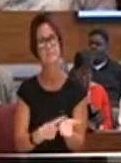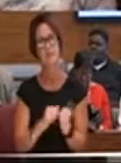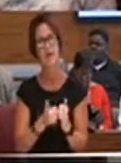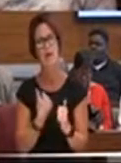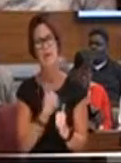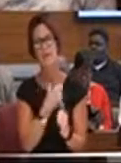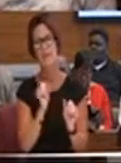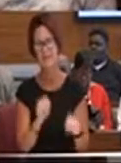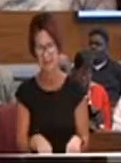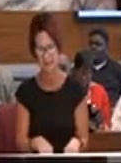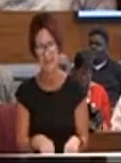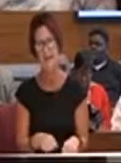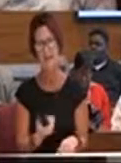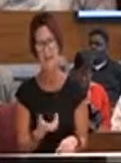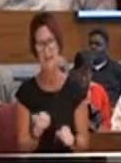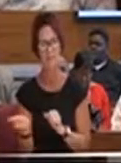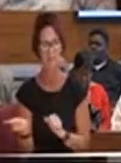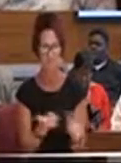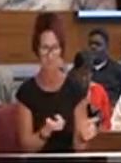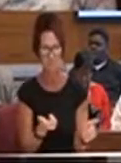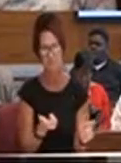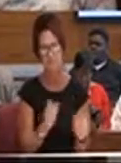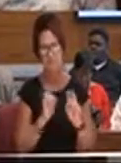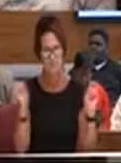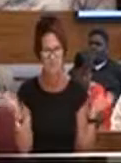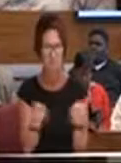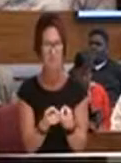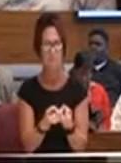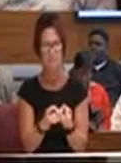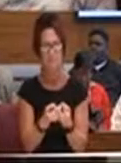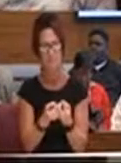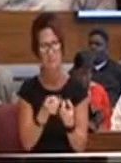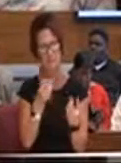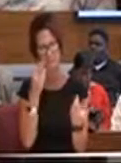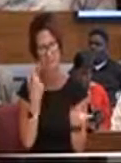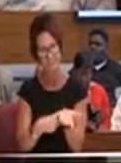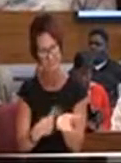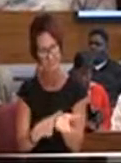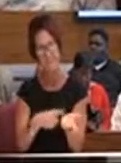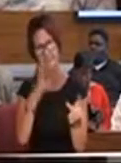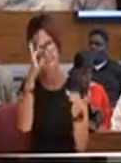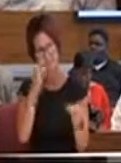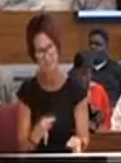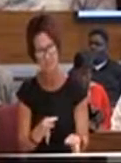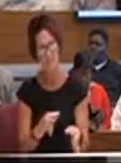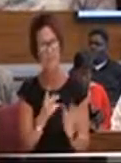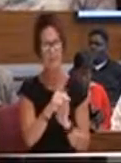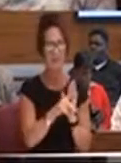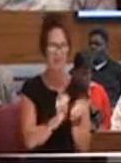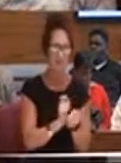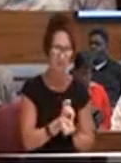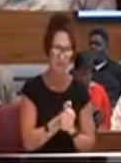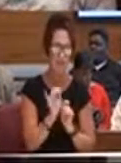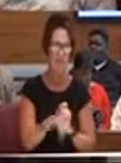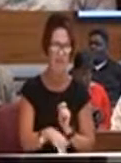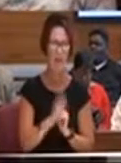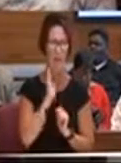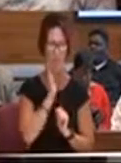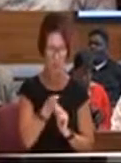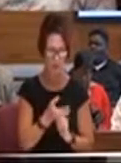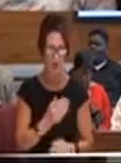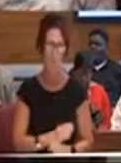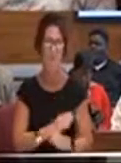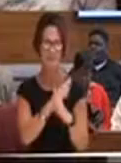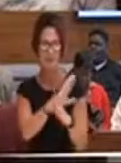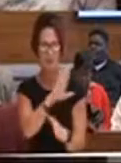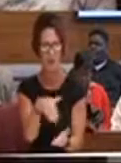come together and create some sort of policy change that would create protections against discrimination for